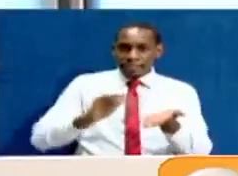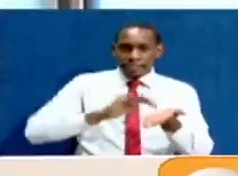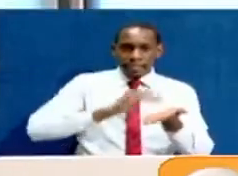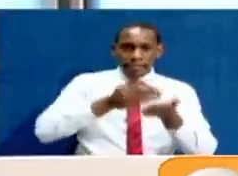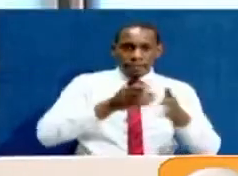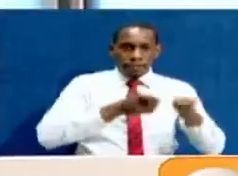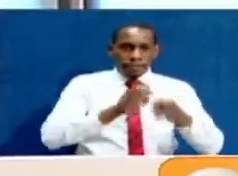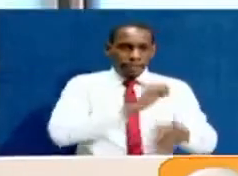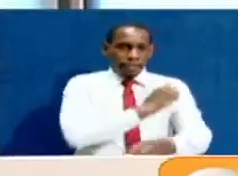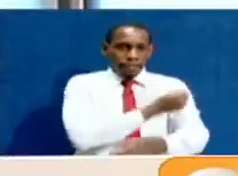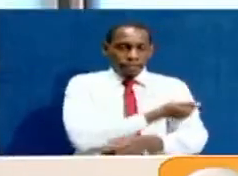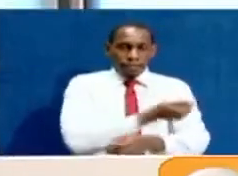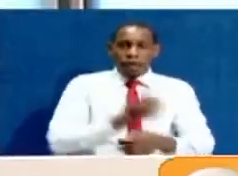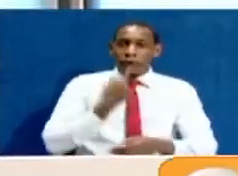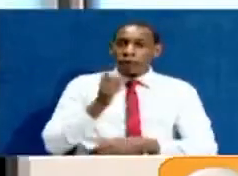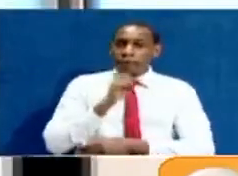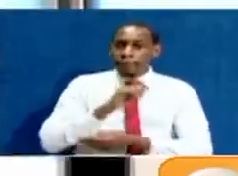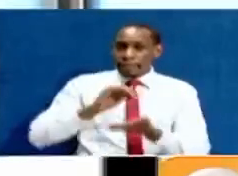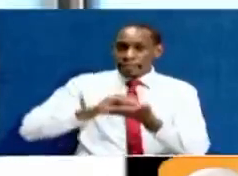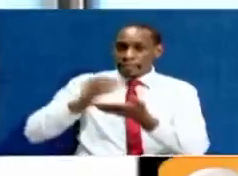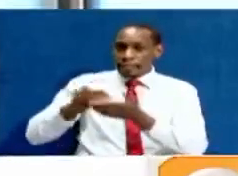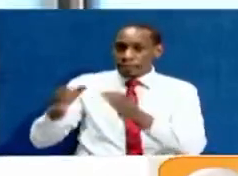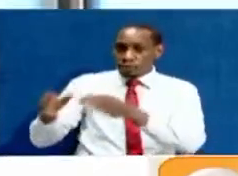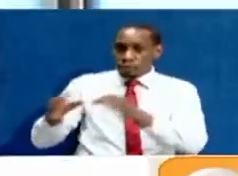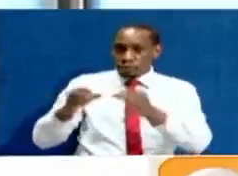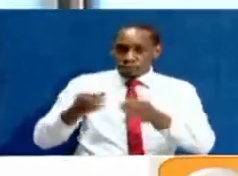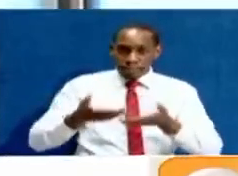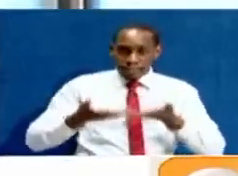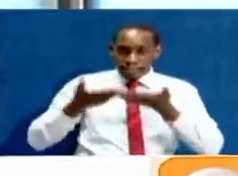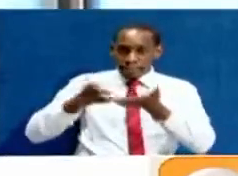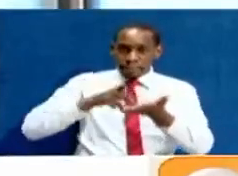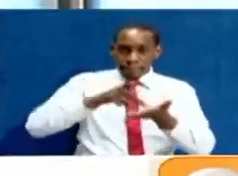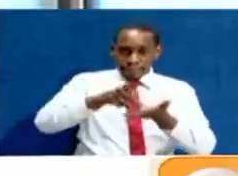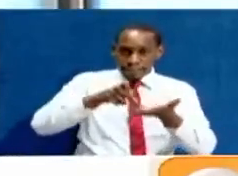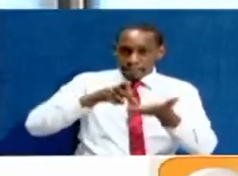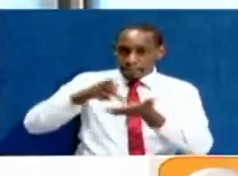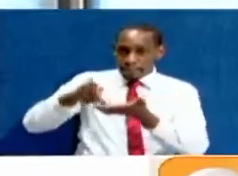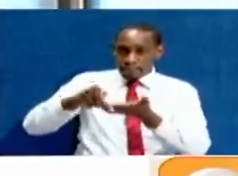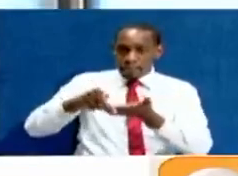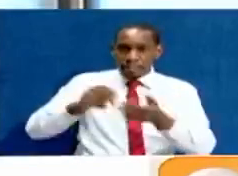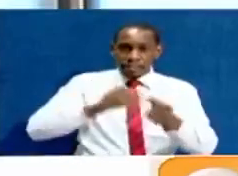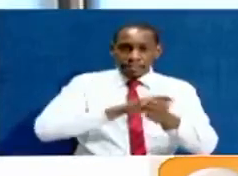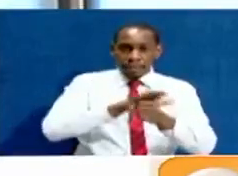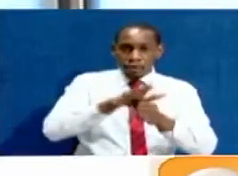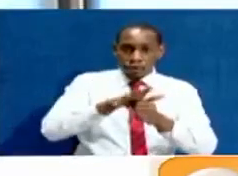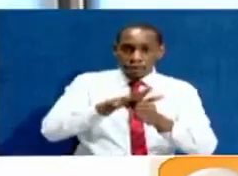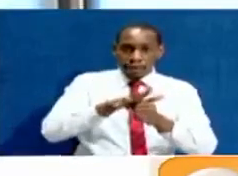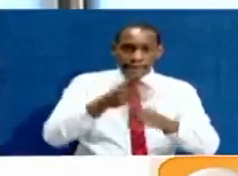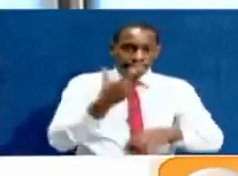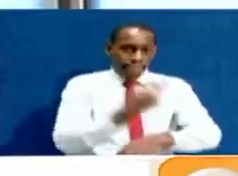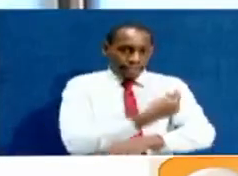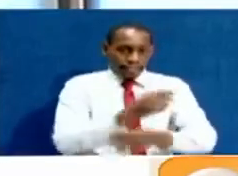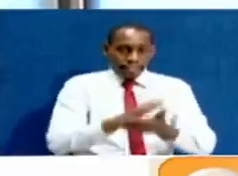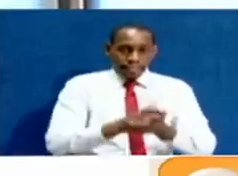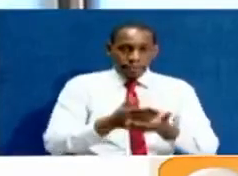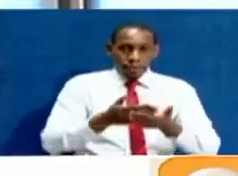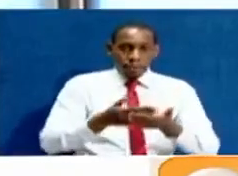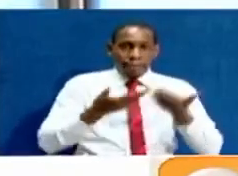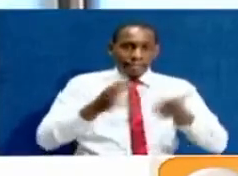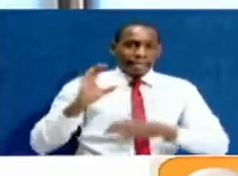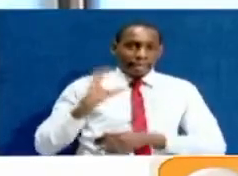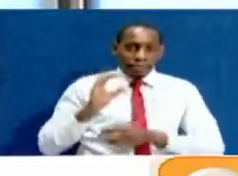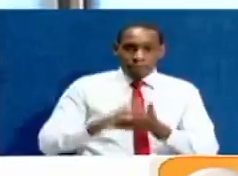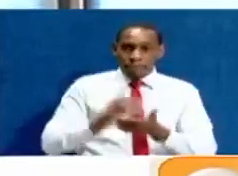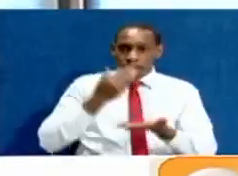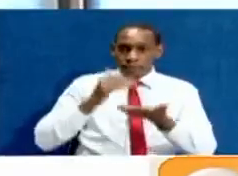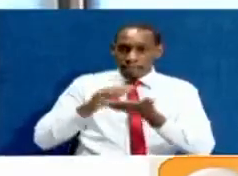Insurance regulatory authority has ordered insurance firms to provide payments for COVID-19 vaccine to clients.